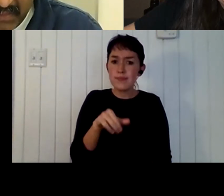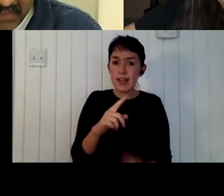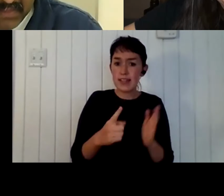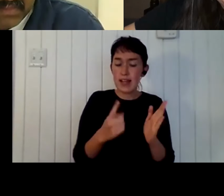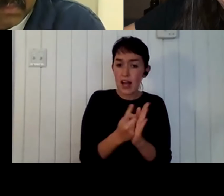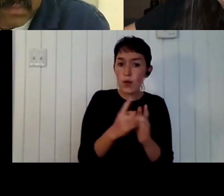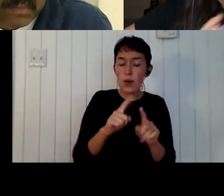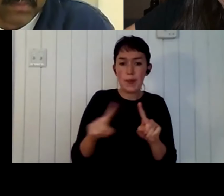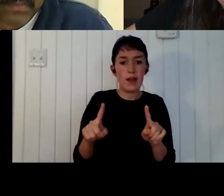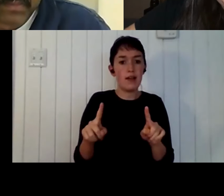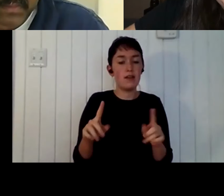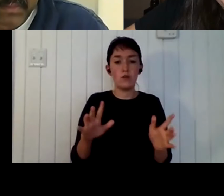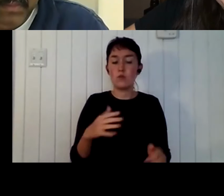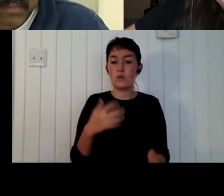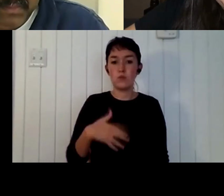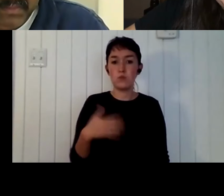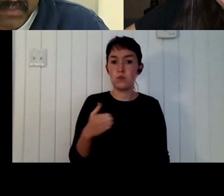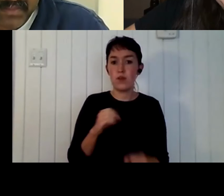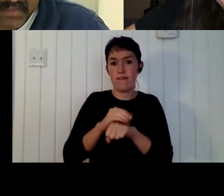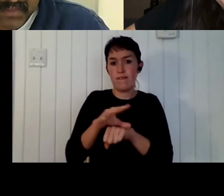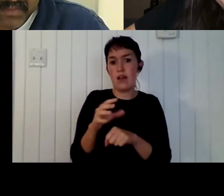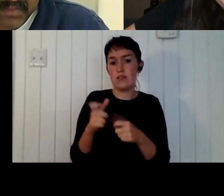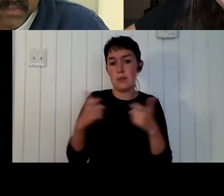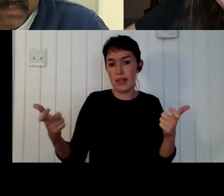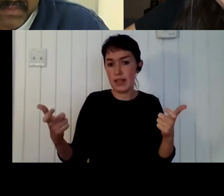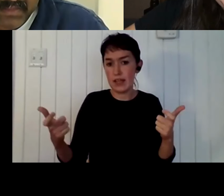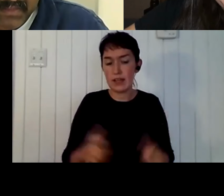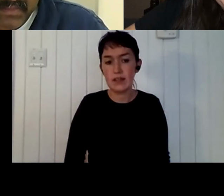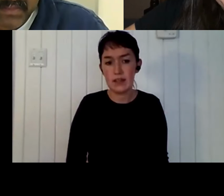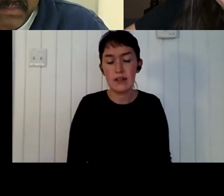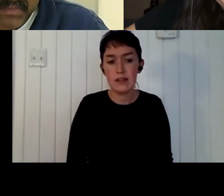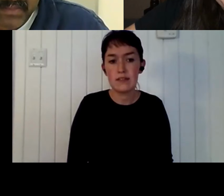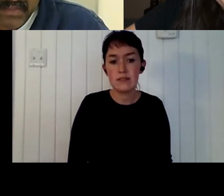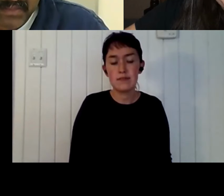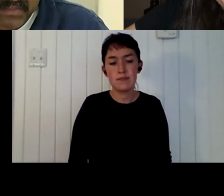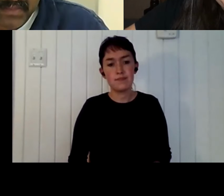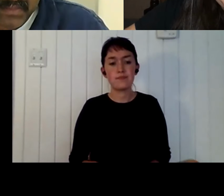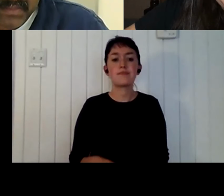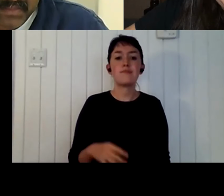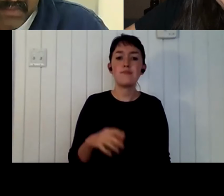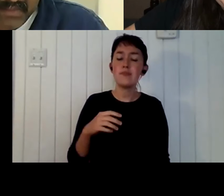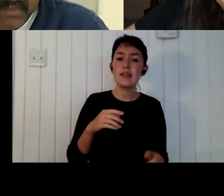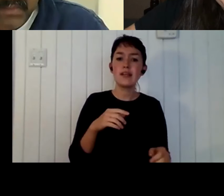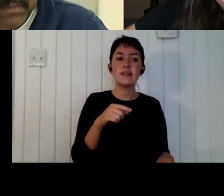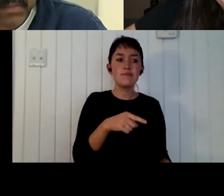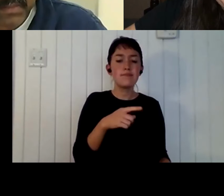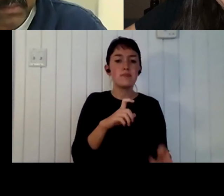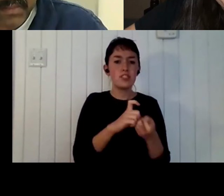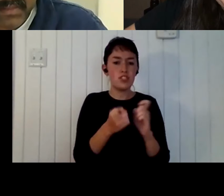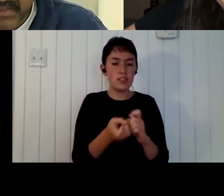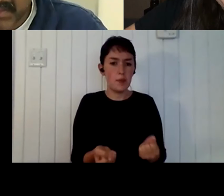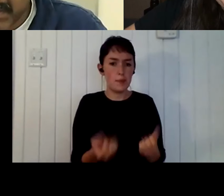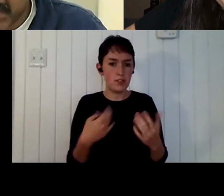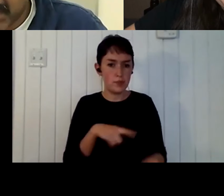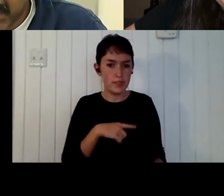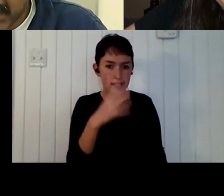difference because of those circadian rhythms. It's shifting our amount of time we're getting of sleep. It's shifting things